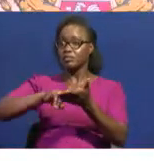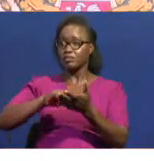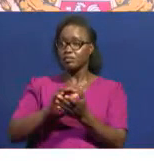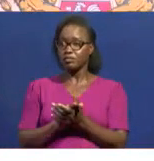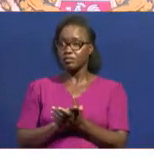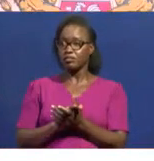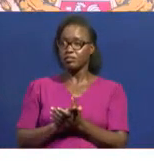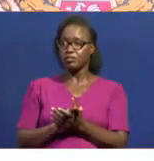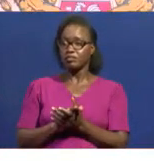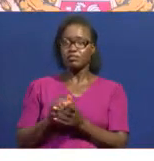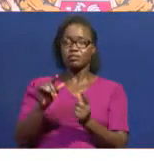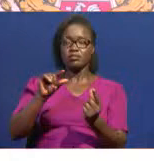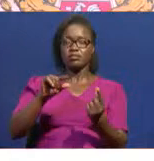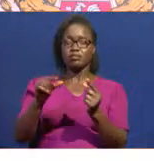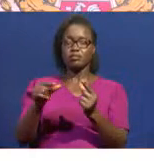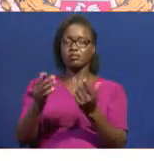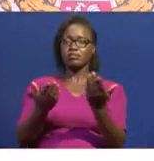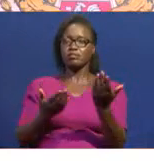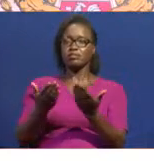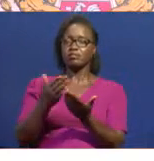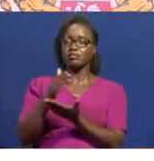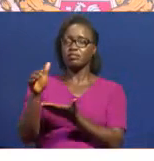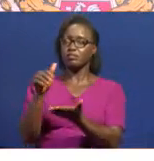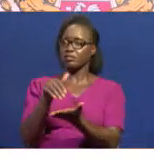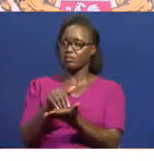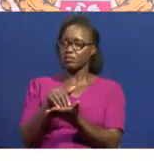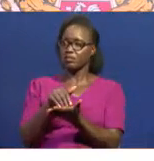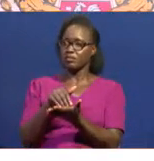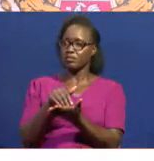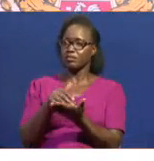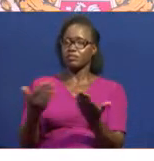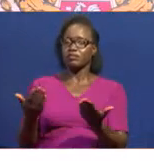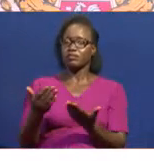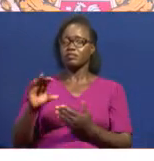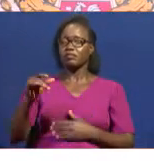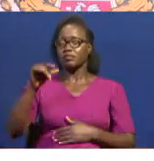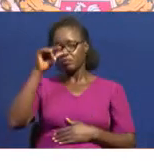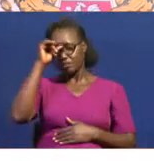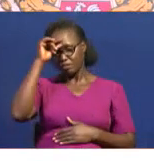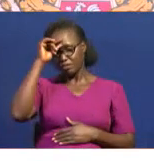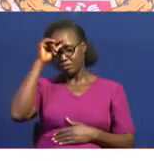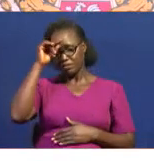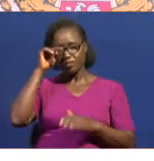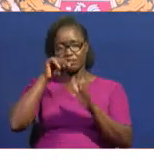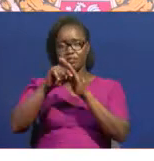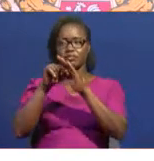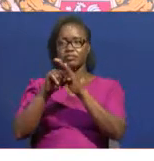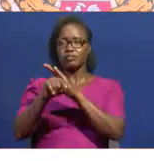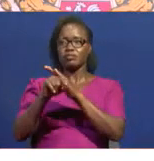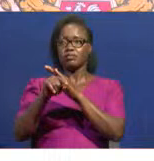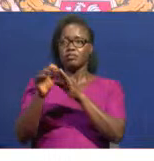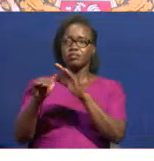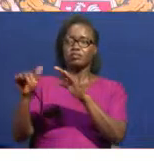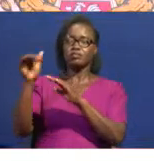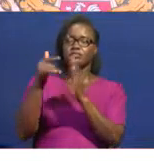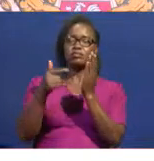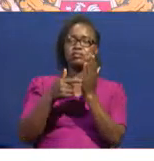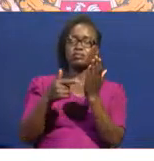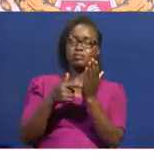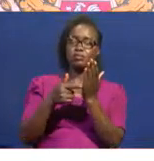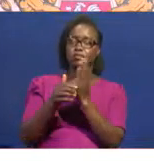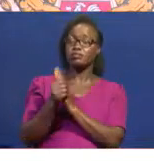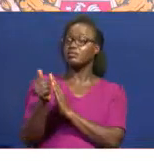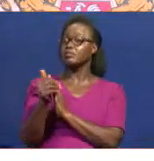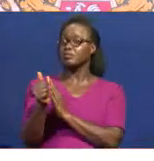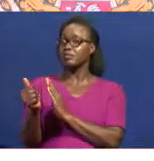These GIS labs will serve as hubs where county governments can access advanced technologies and